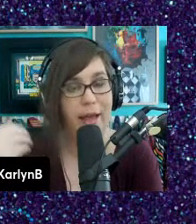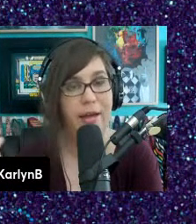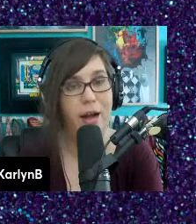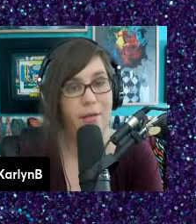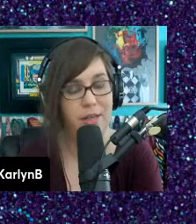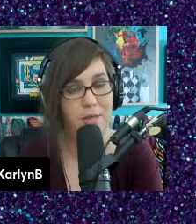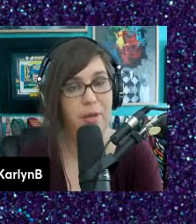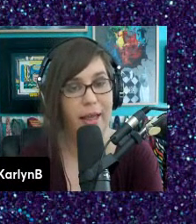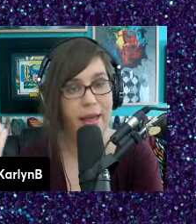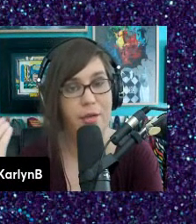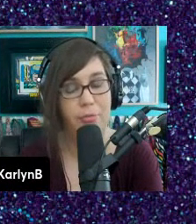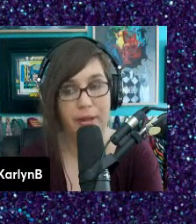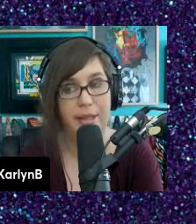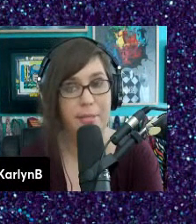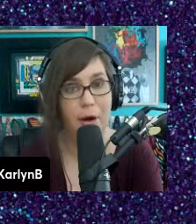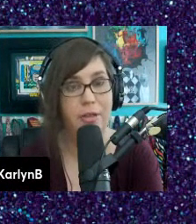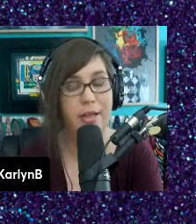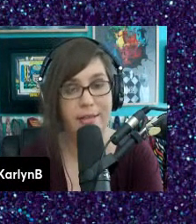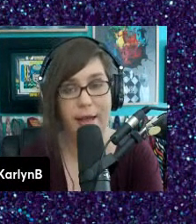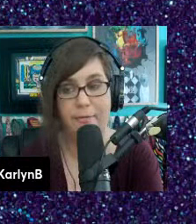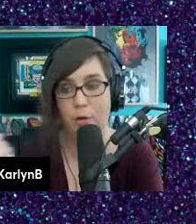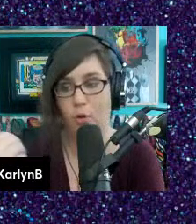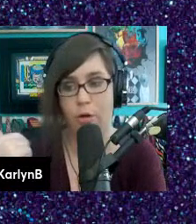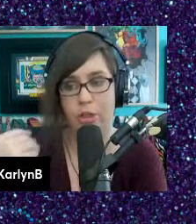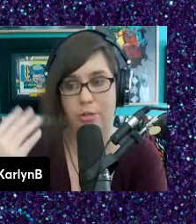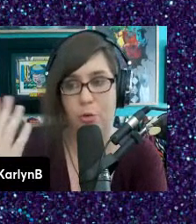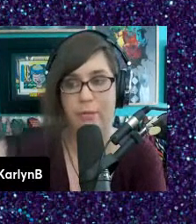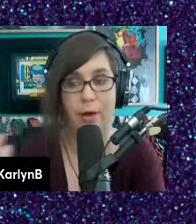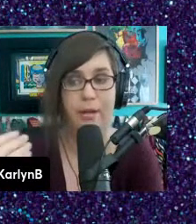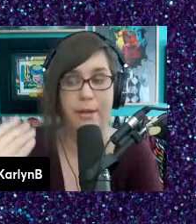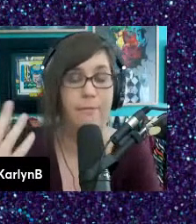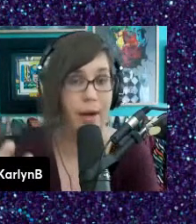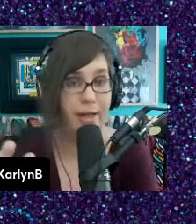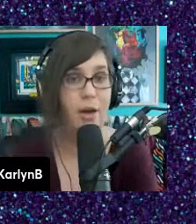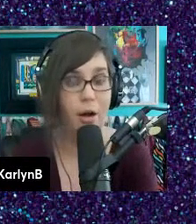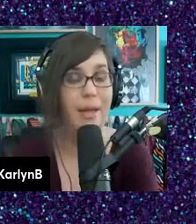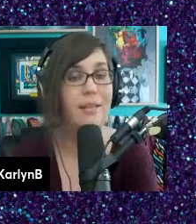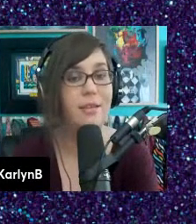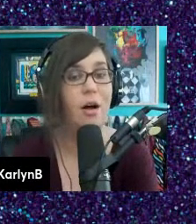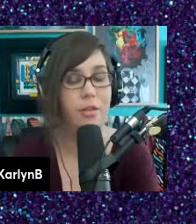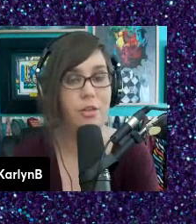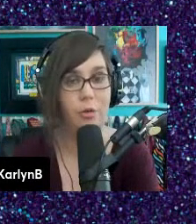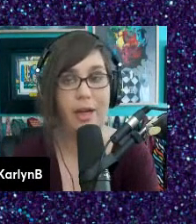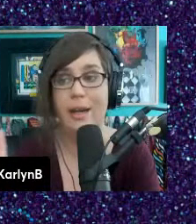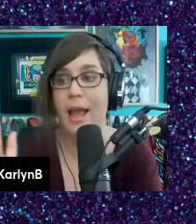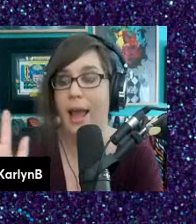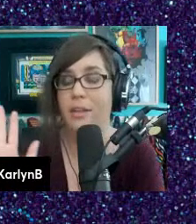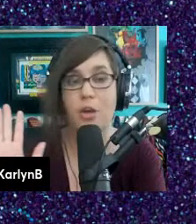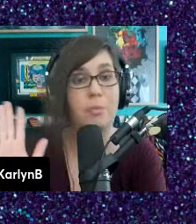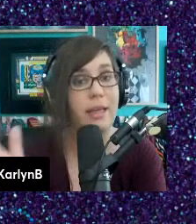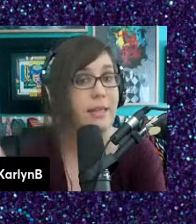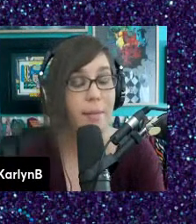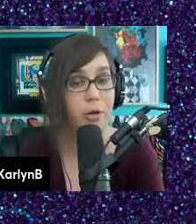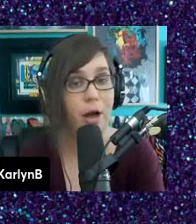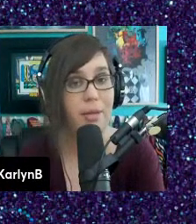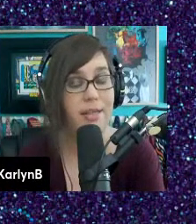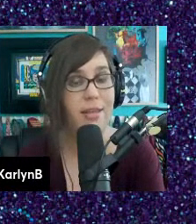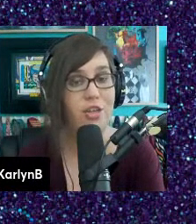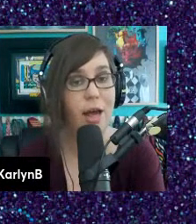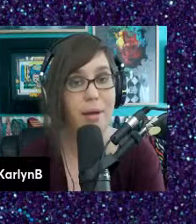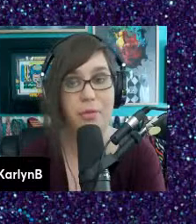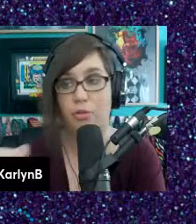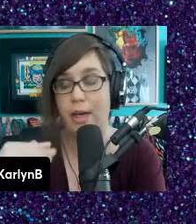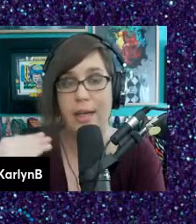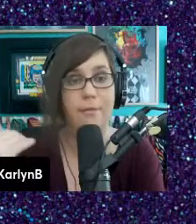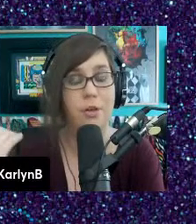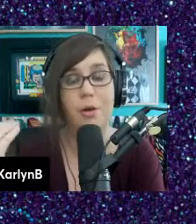big fan of displaying really smart, insightful, or just quite frankly funny comments on the screen. And so please type your comments into the